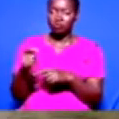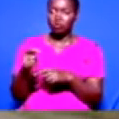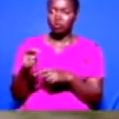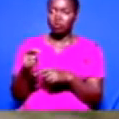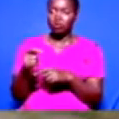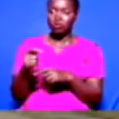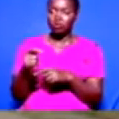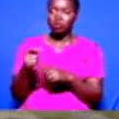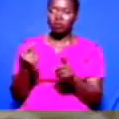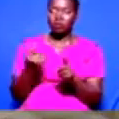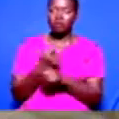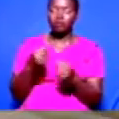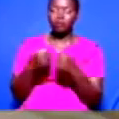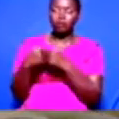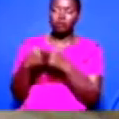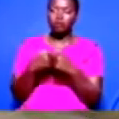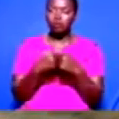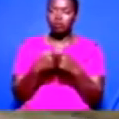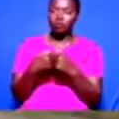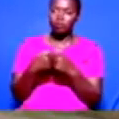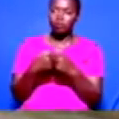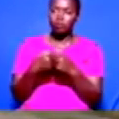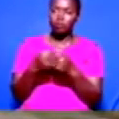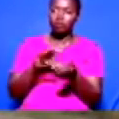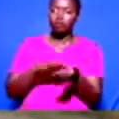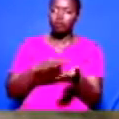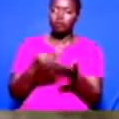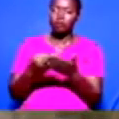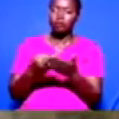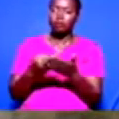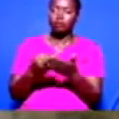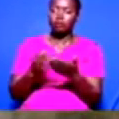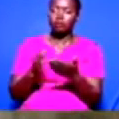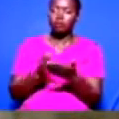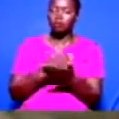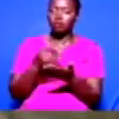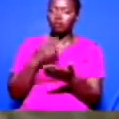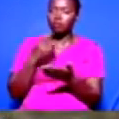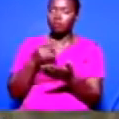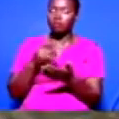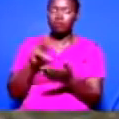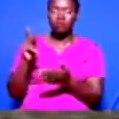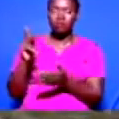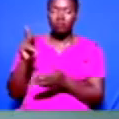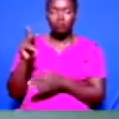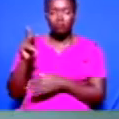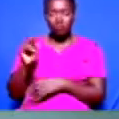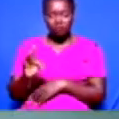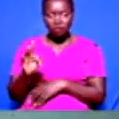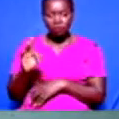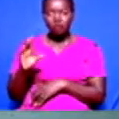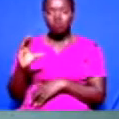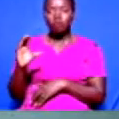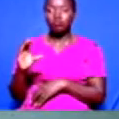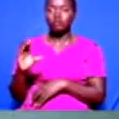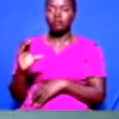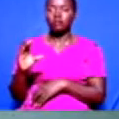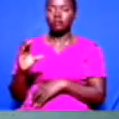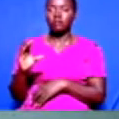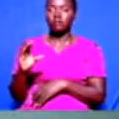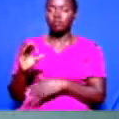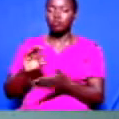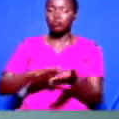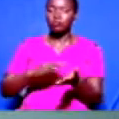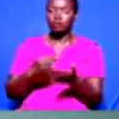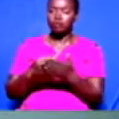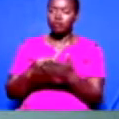its different challenges, especially in funding, some noted that the Kenya Film Commission, as well as DocuBox Film Fund, really